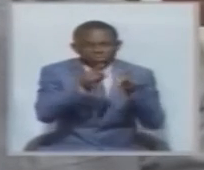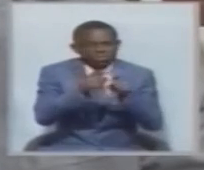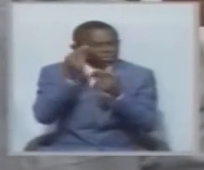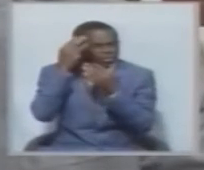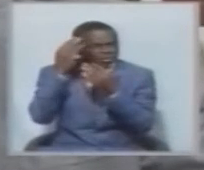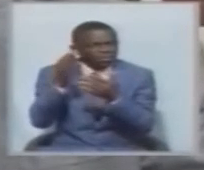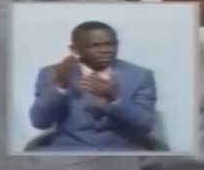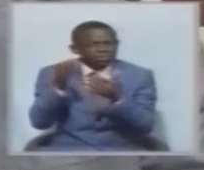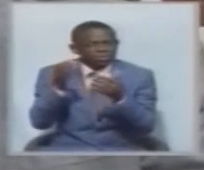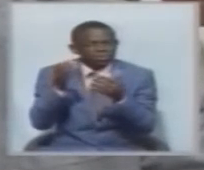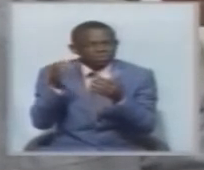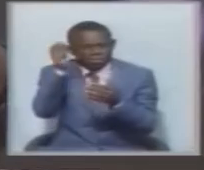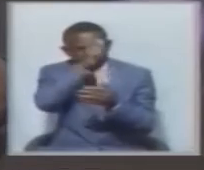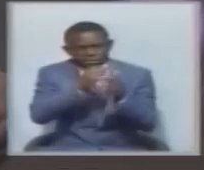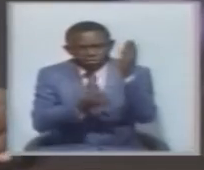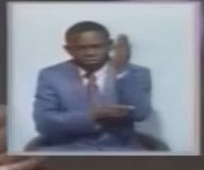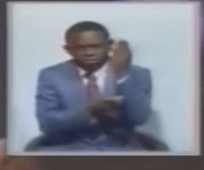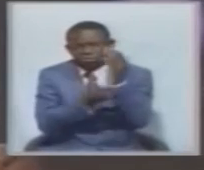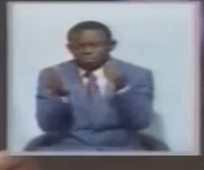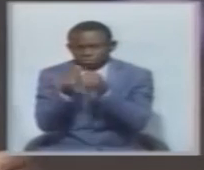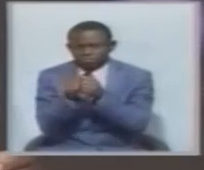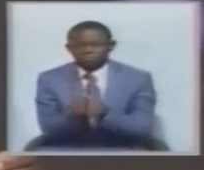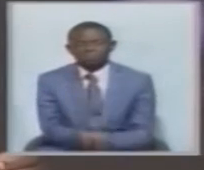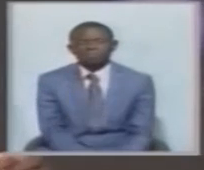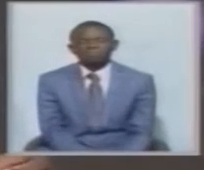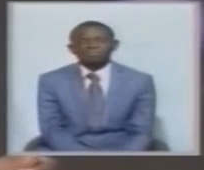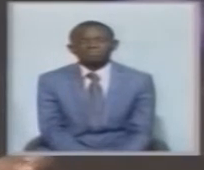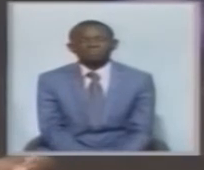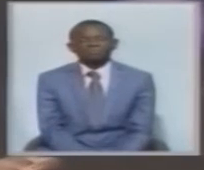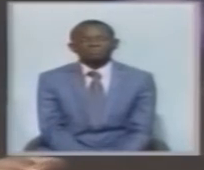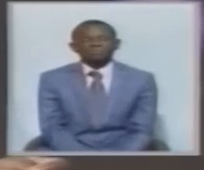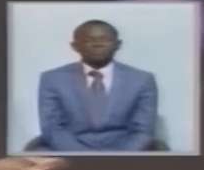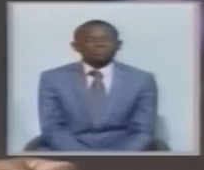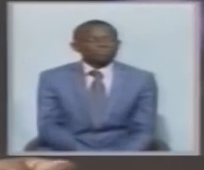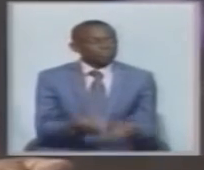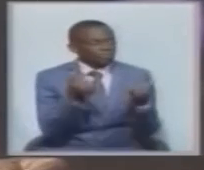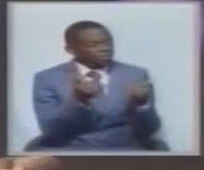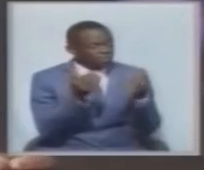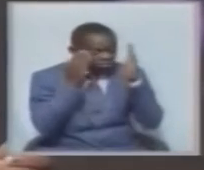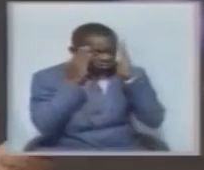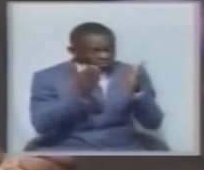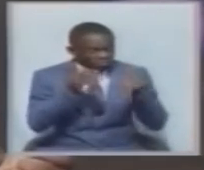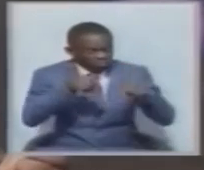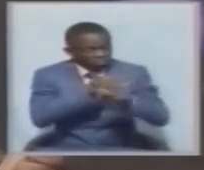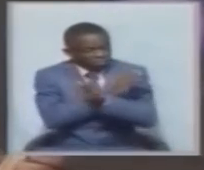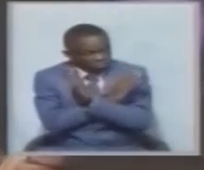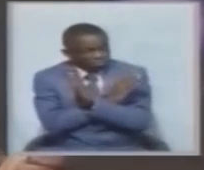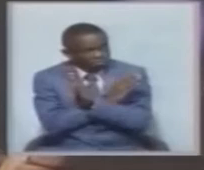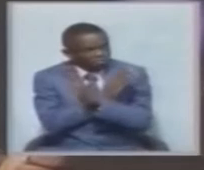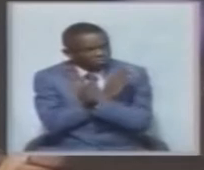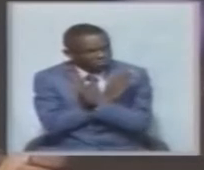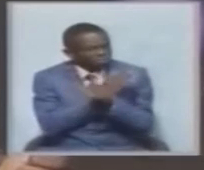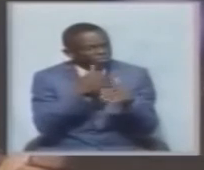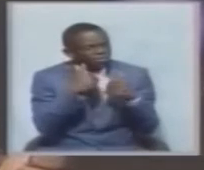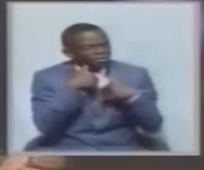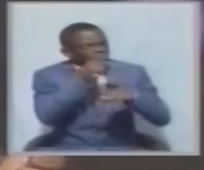spend. I want to bring you back home. Let's look at the projects being funded by the AfDB. I want to single out one of them, which